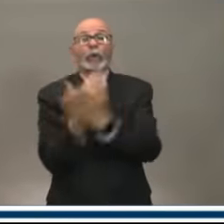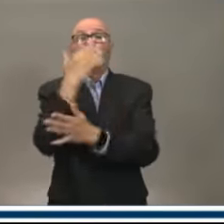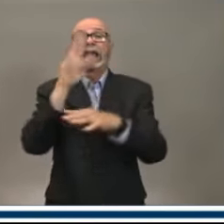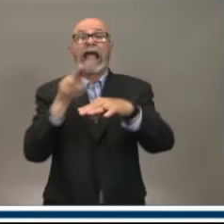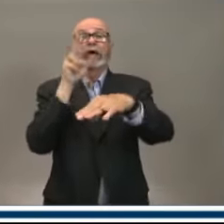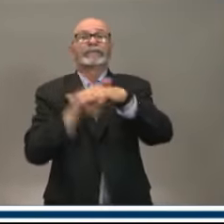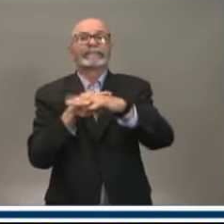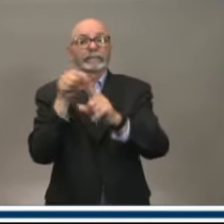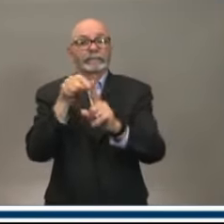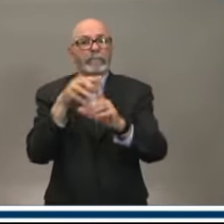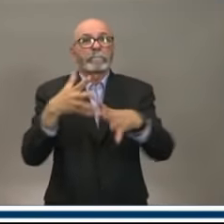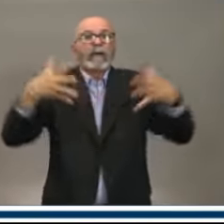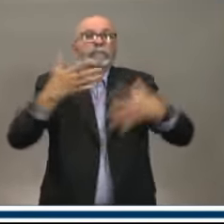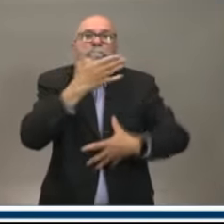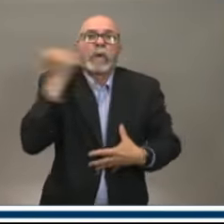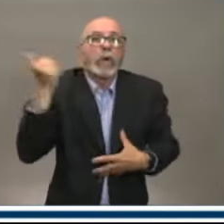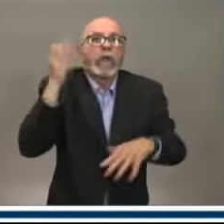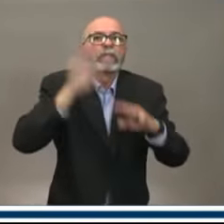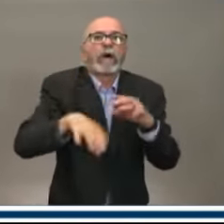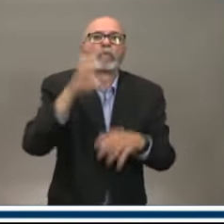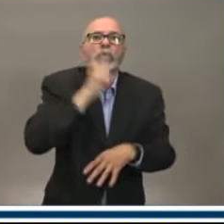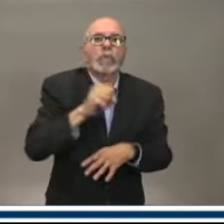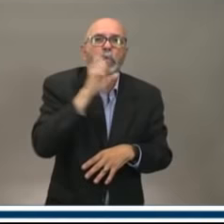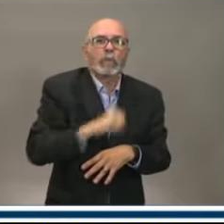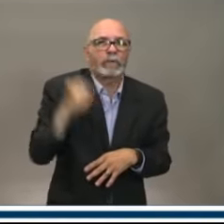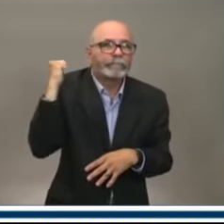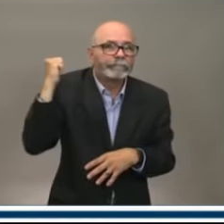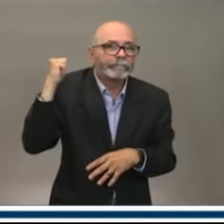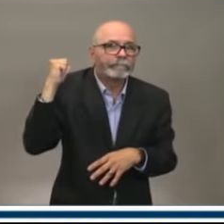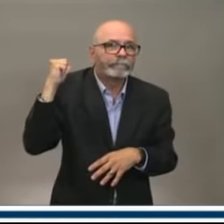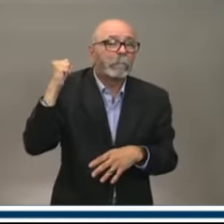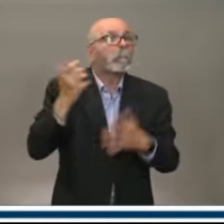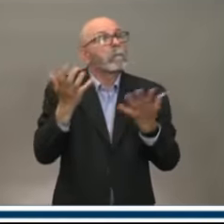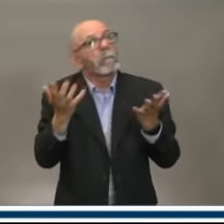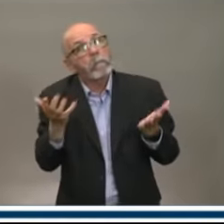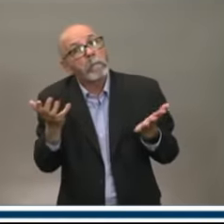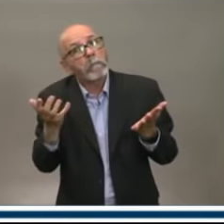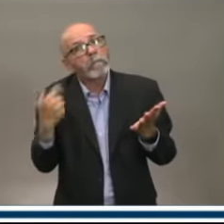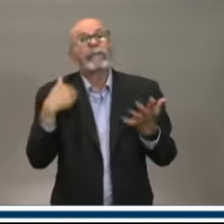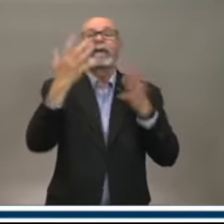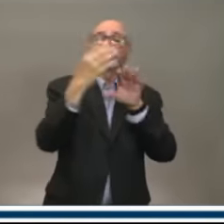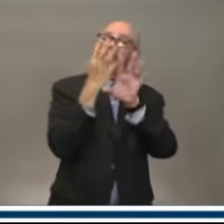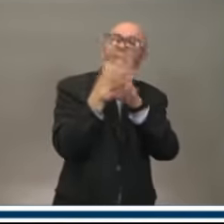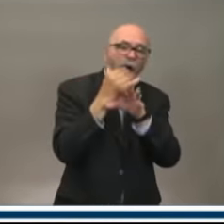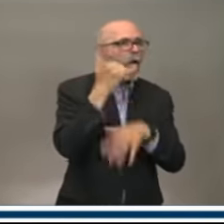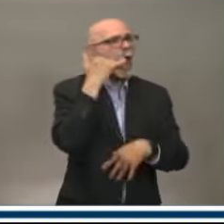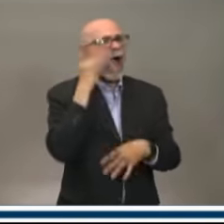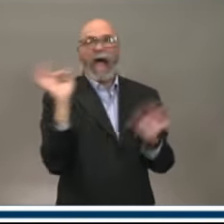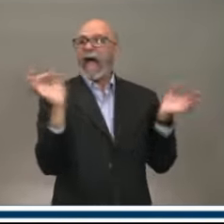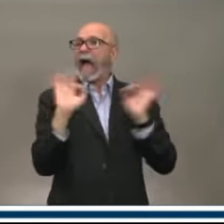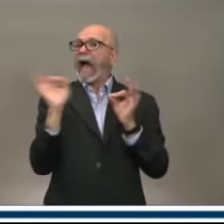things we've had to do to adapt to COVID-19, things like virtual care in the healthcare system.